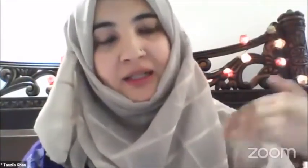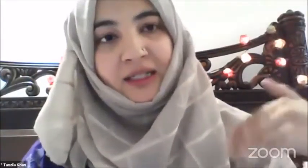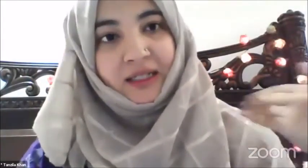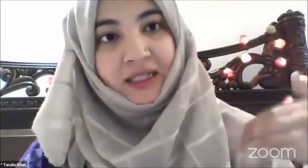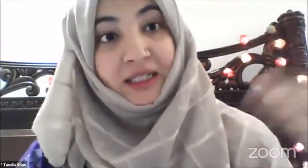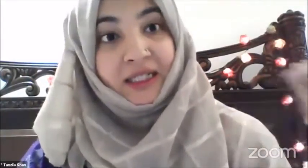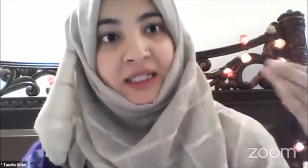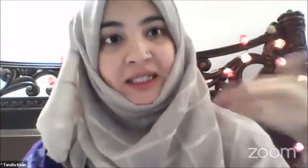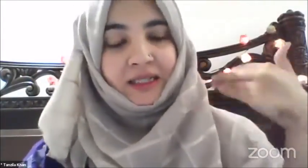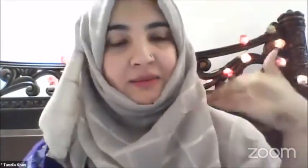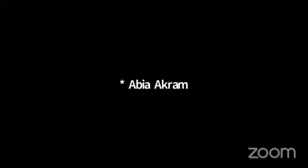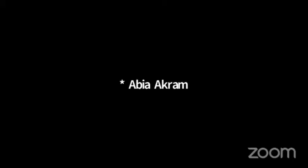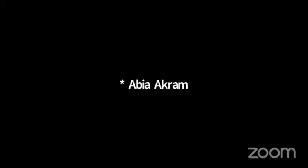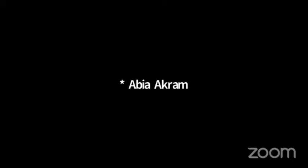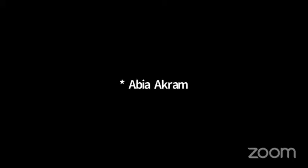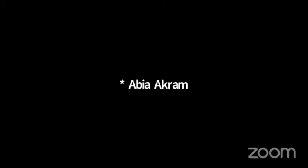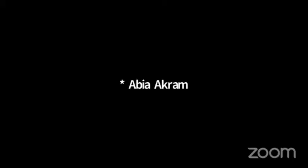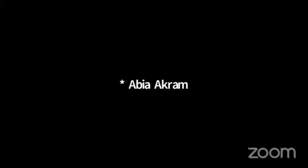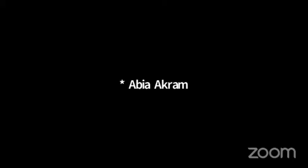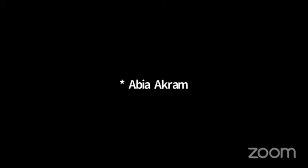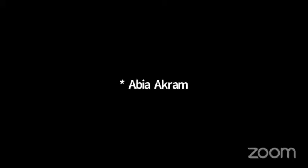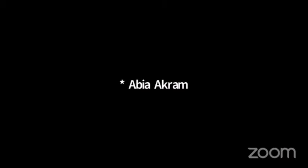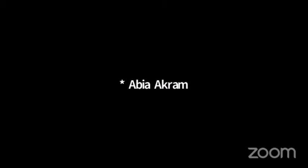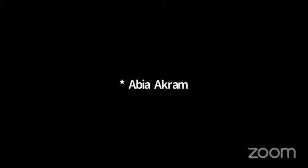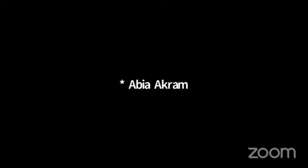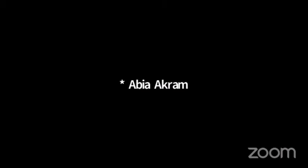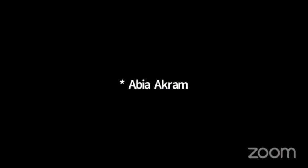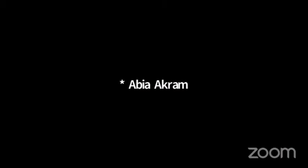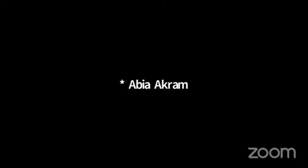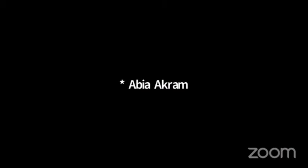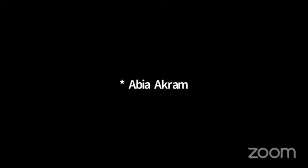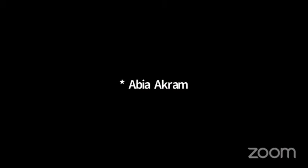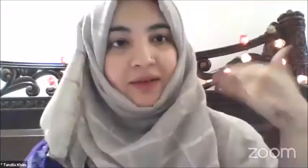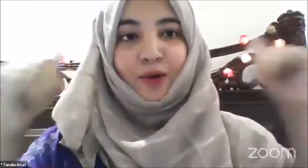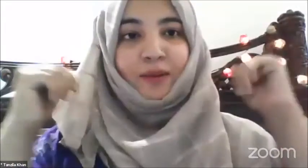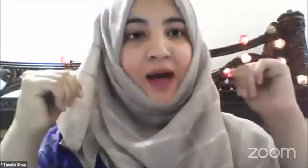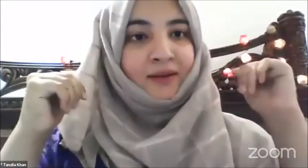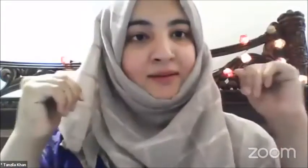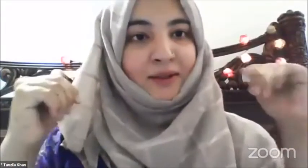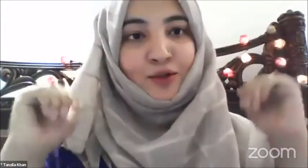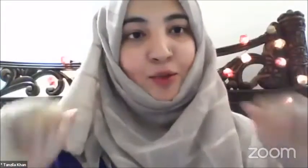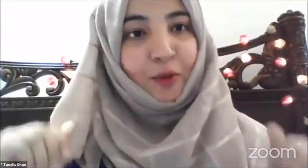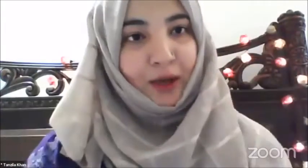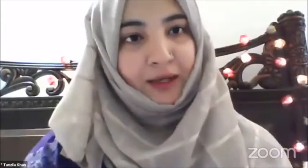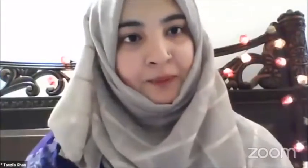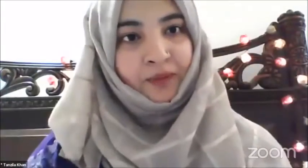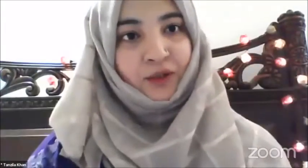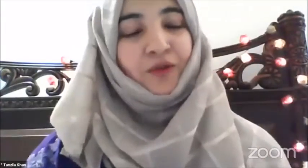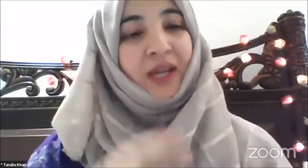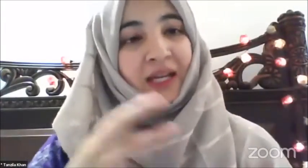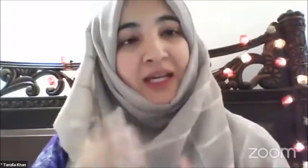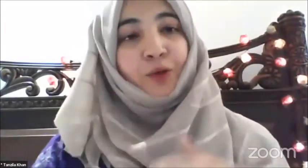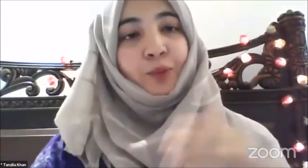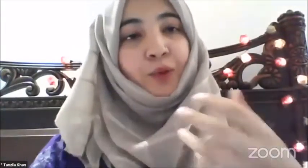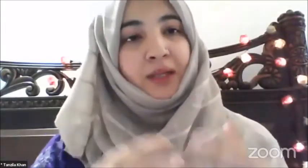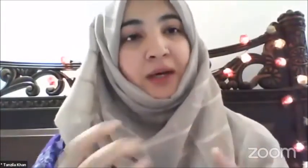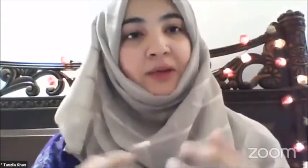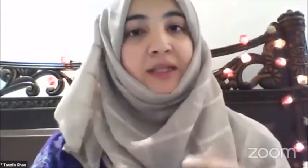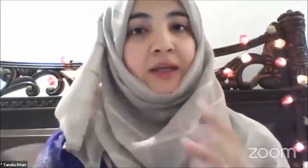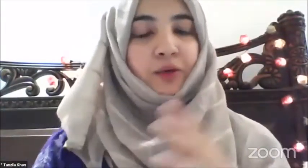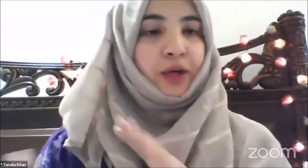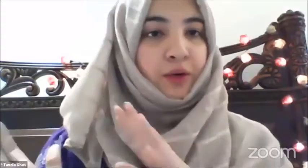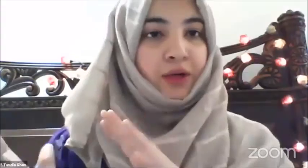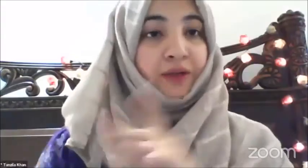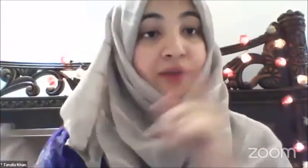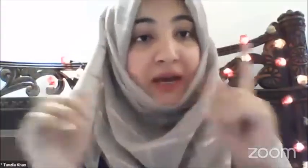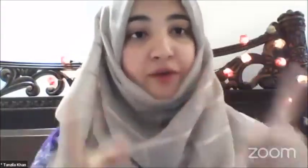The uncertainty is giving them this mindset that, okay, that's it. I'm going back to square one. So we really need to pull them out and